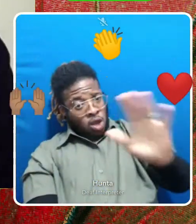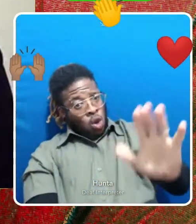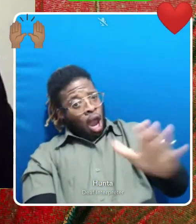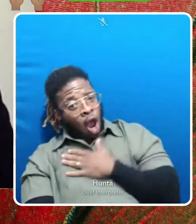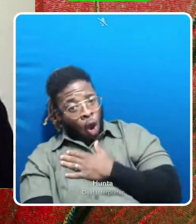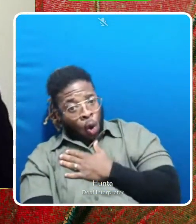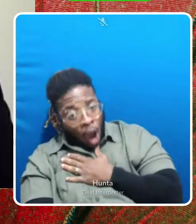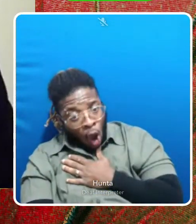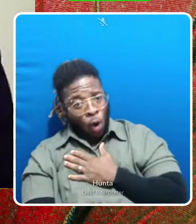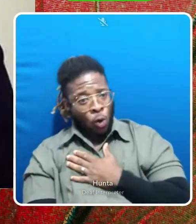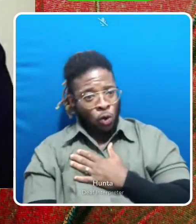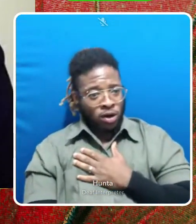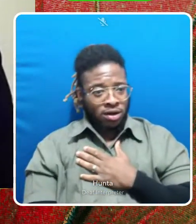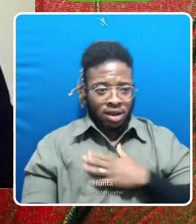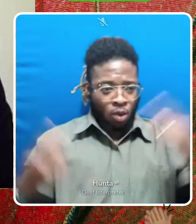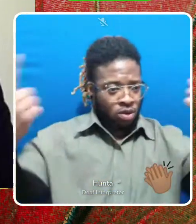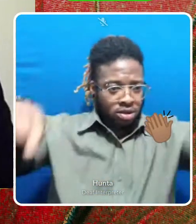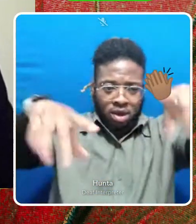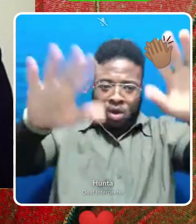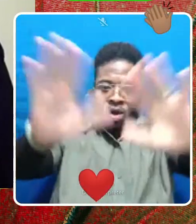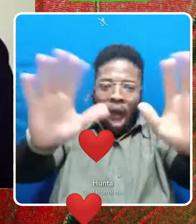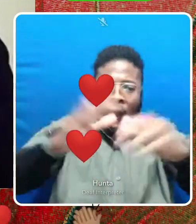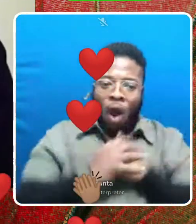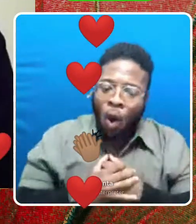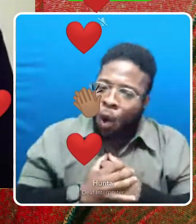we here. Y'all, we here. We here.